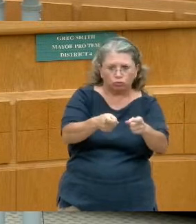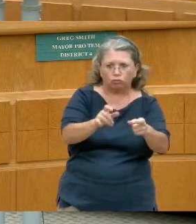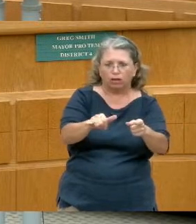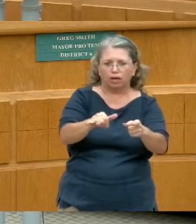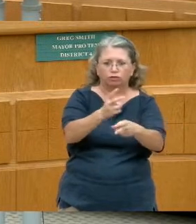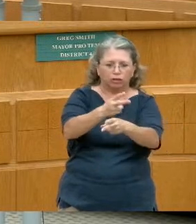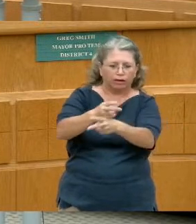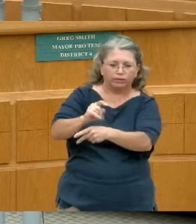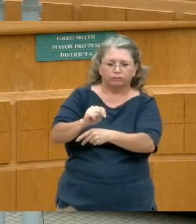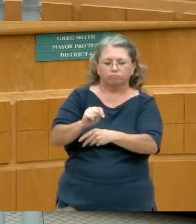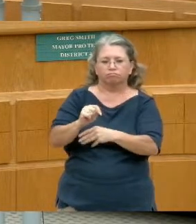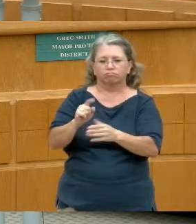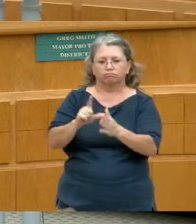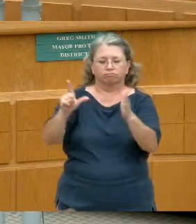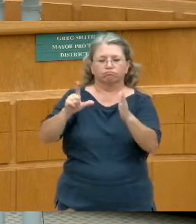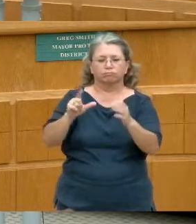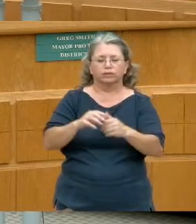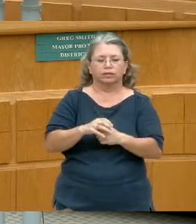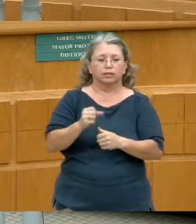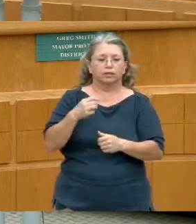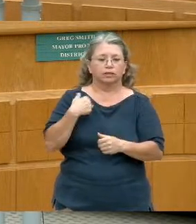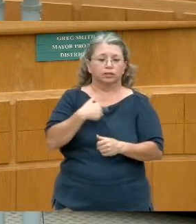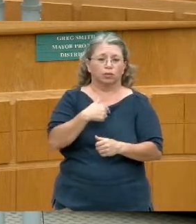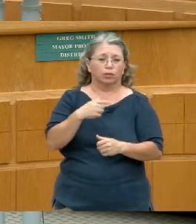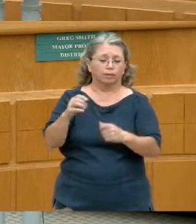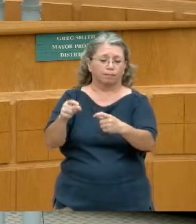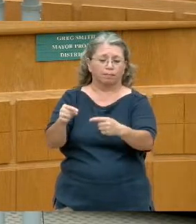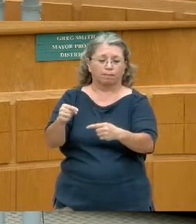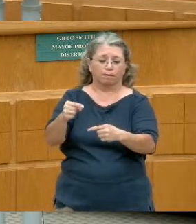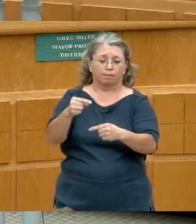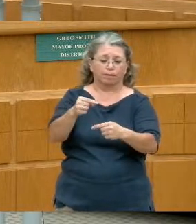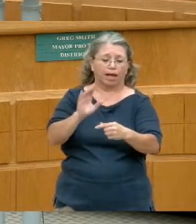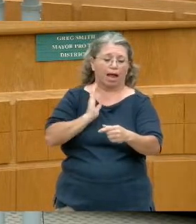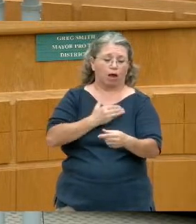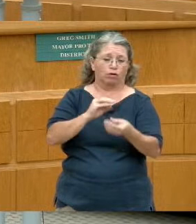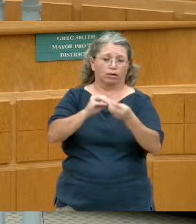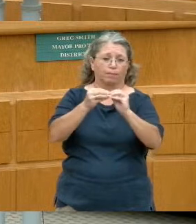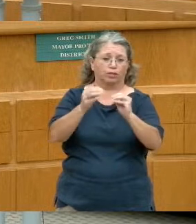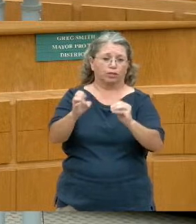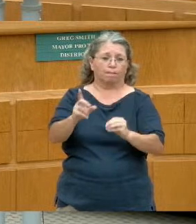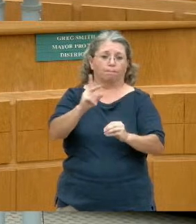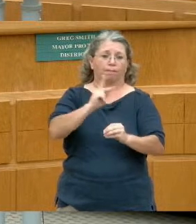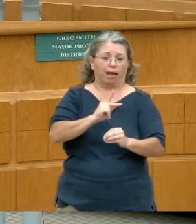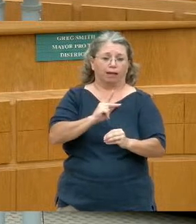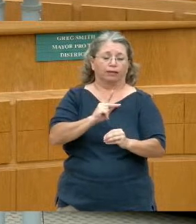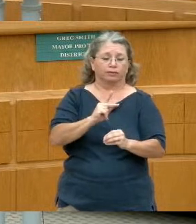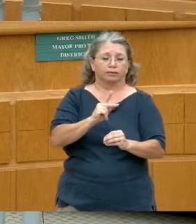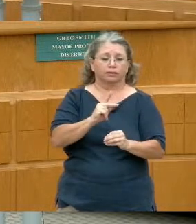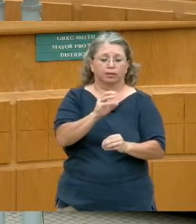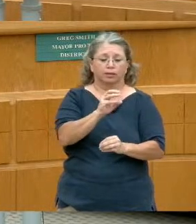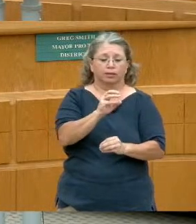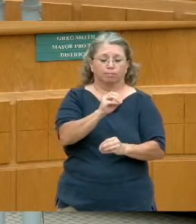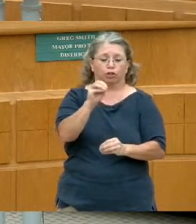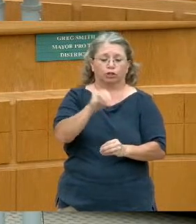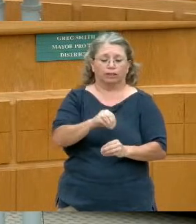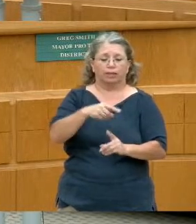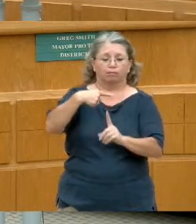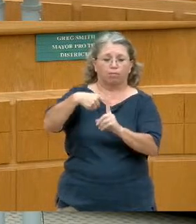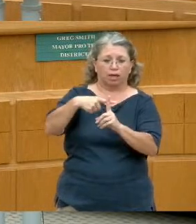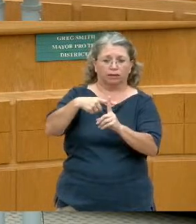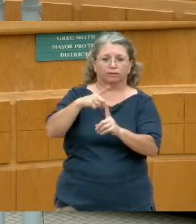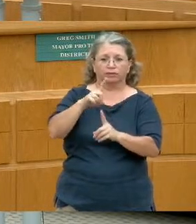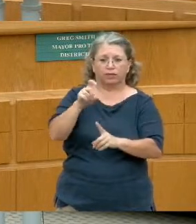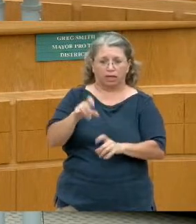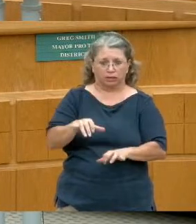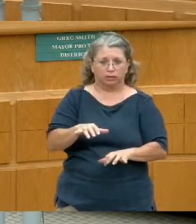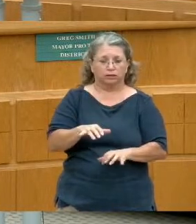set. And we're back to where we were pretty much in the past week. The percent positive tests is where we were just before, or